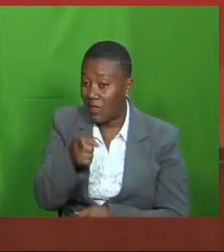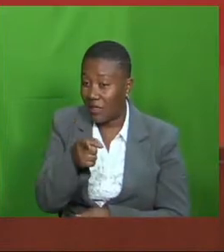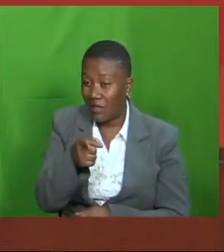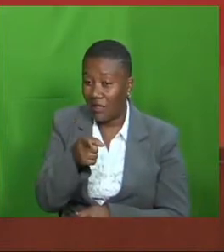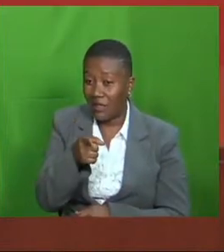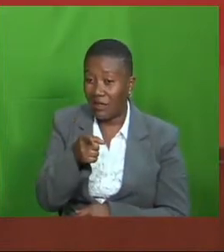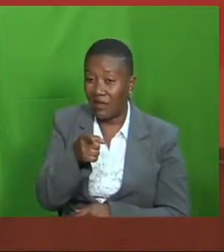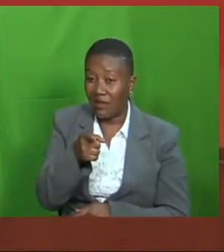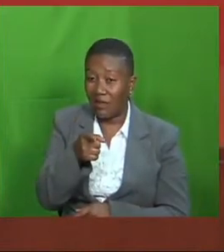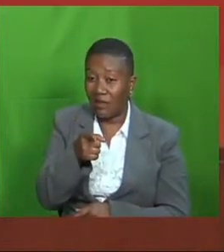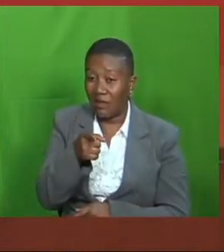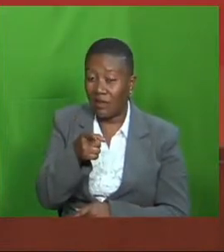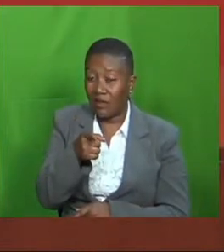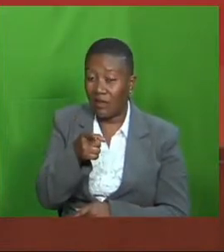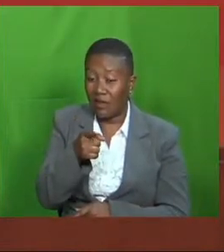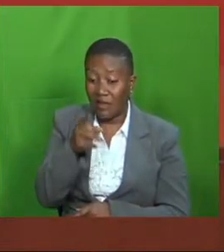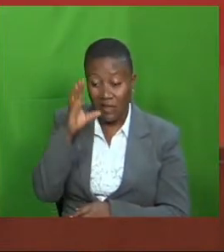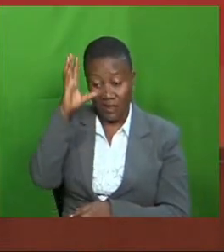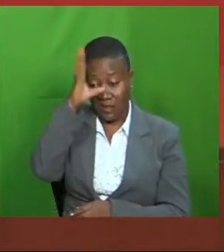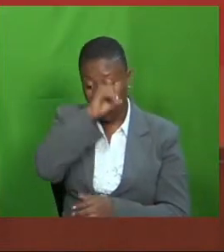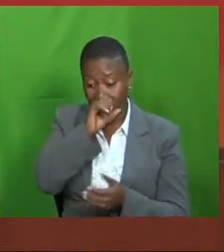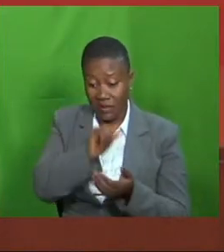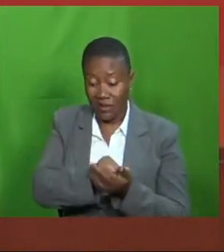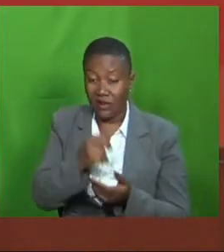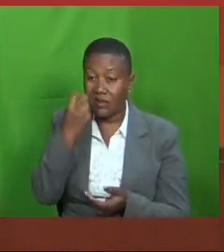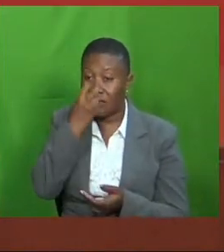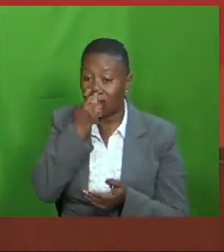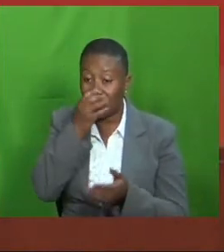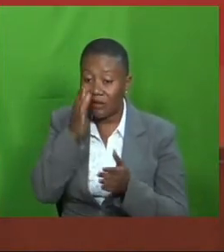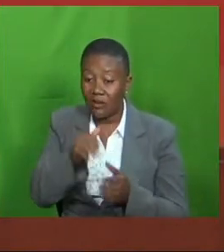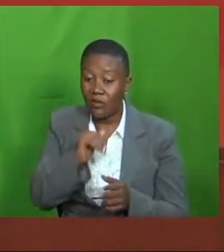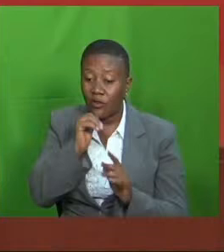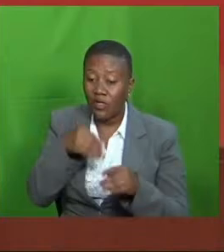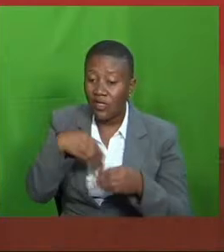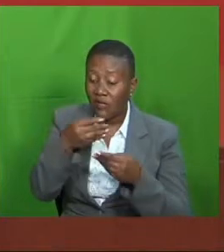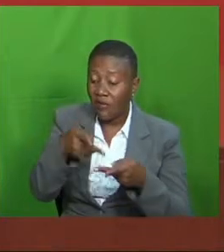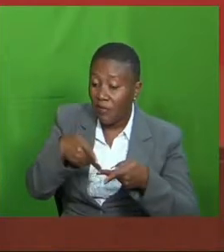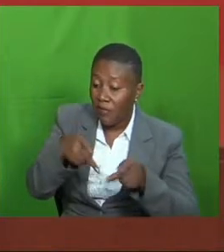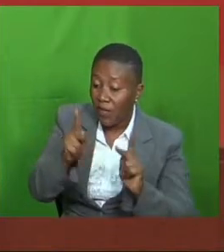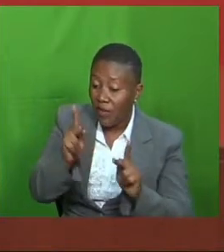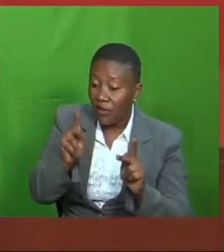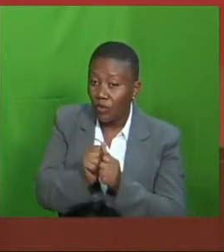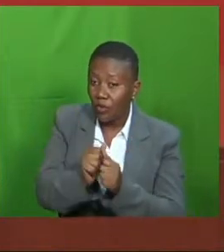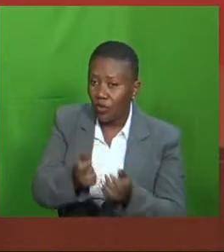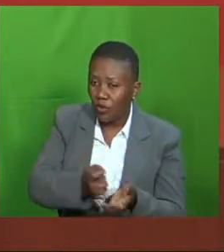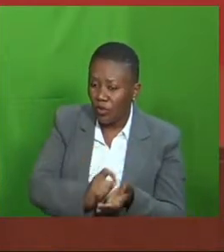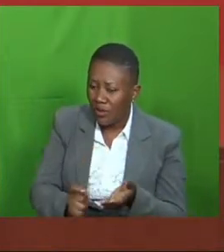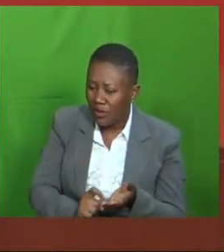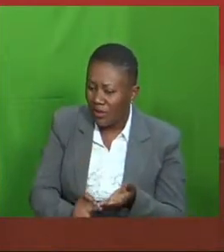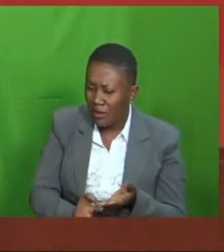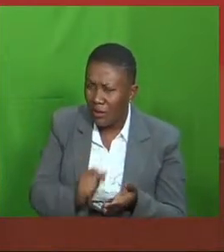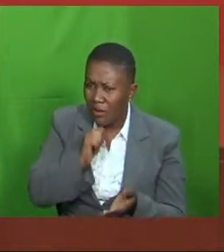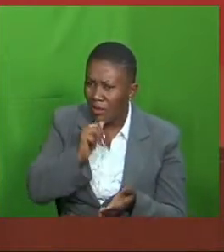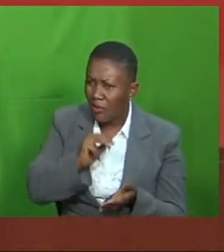or is alleged that the speaker has not given permission in writing is also not final.